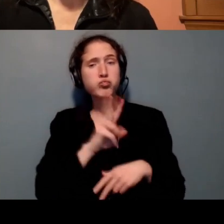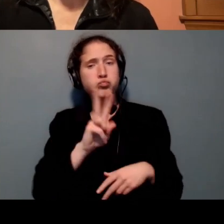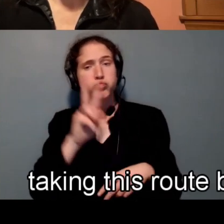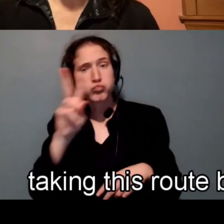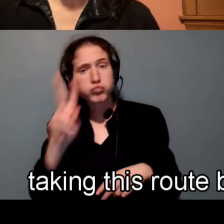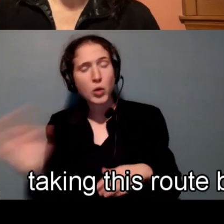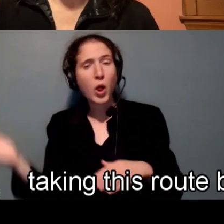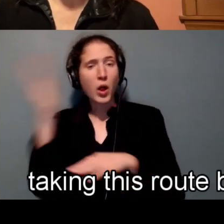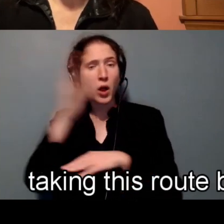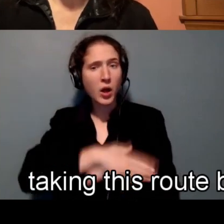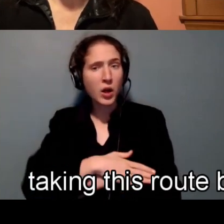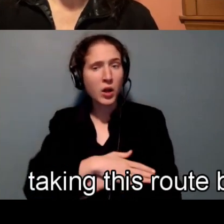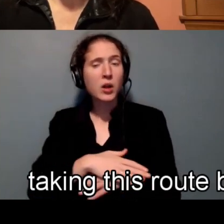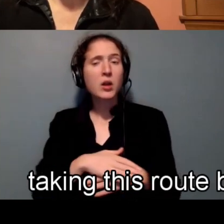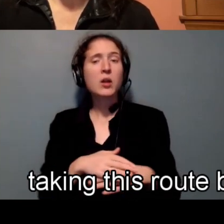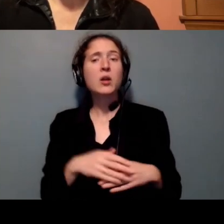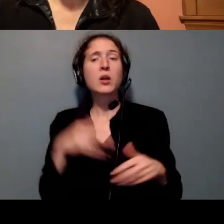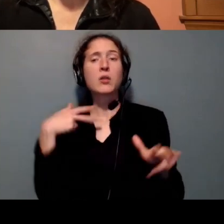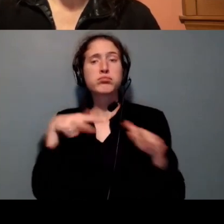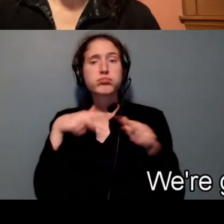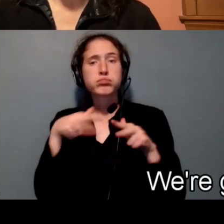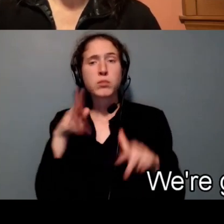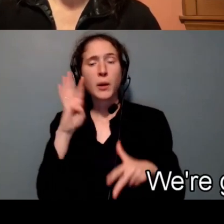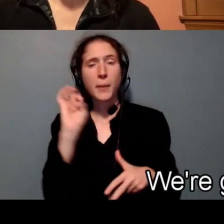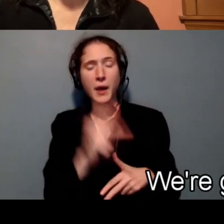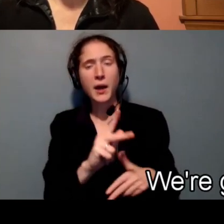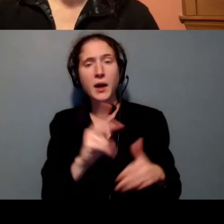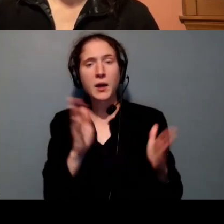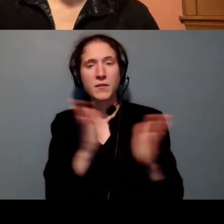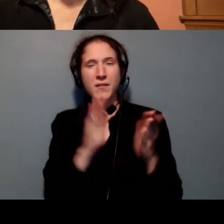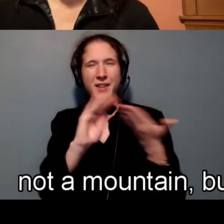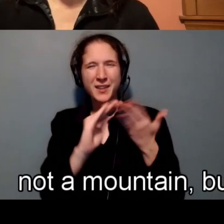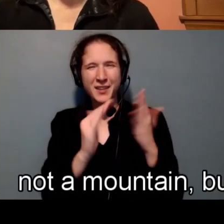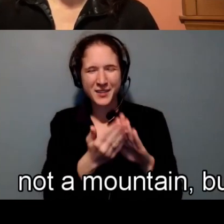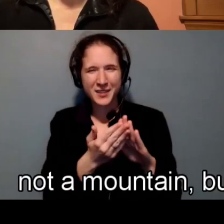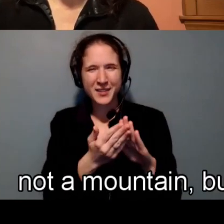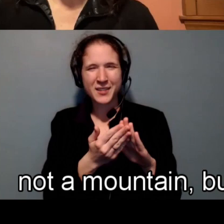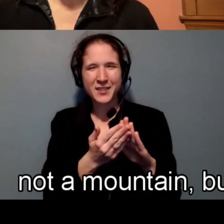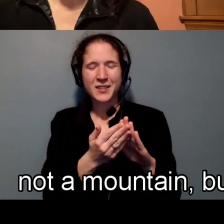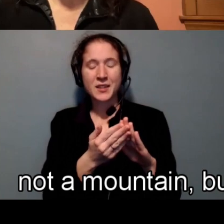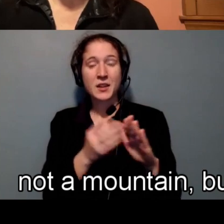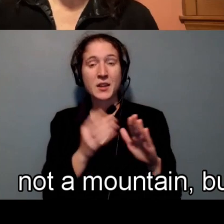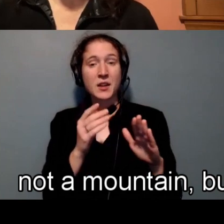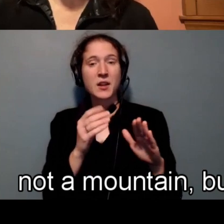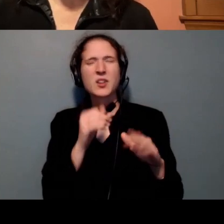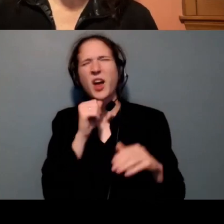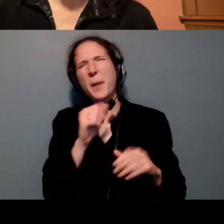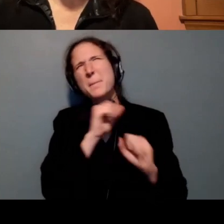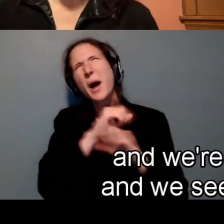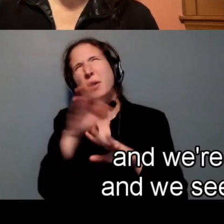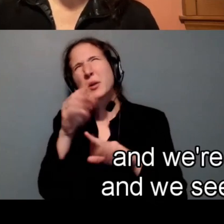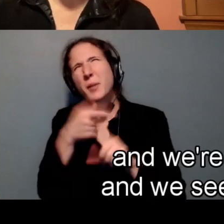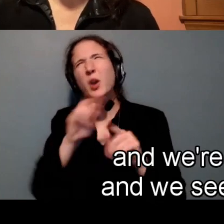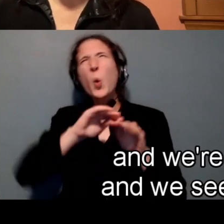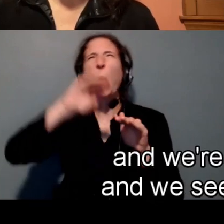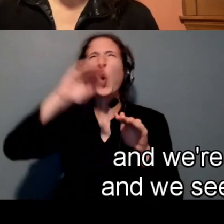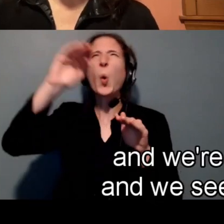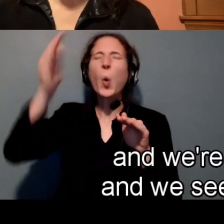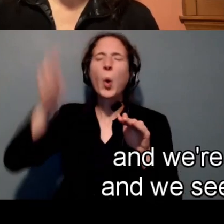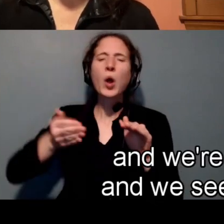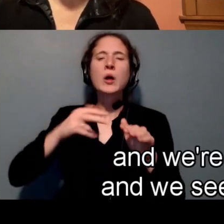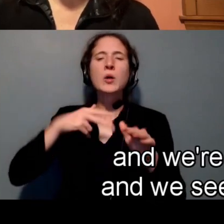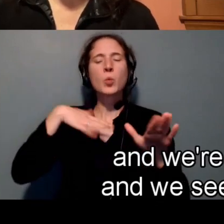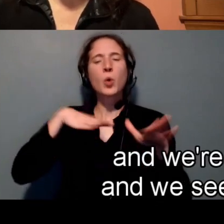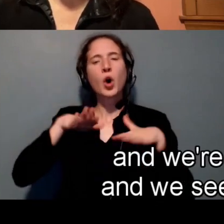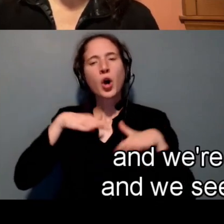We're taking this route back to the village. We're going up, not a mountain, but a pretty steep hill. And we're on a